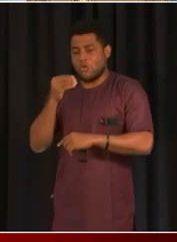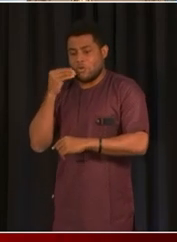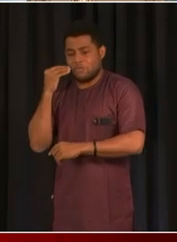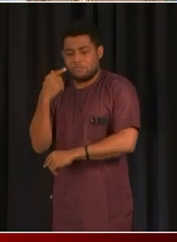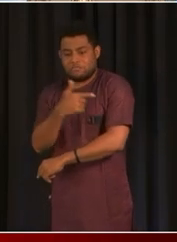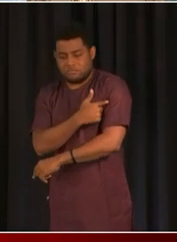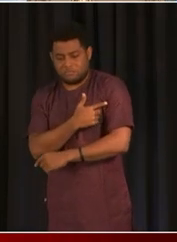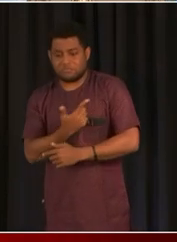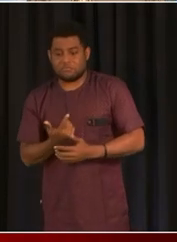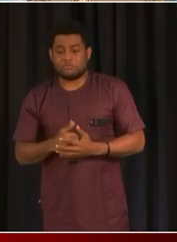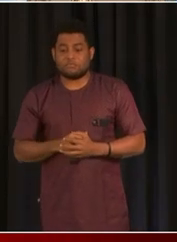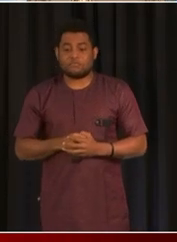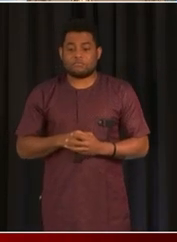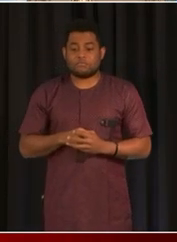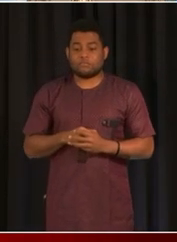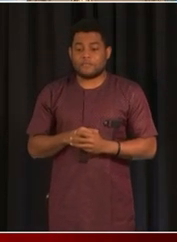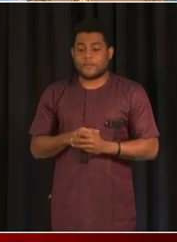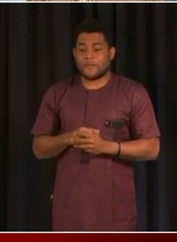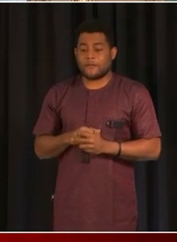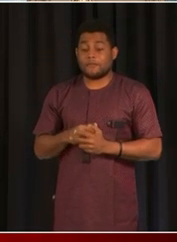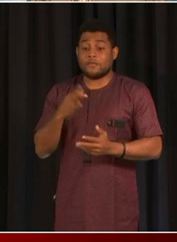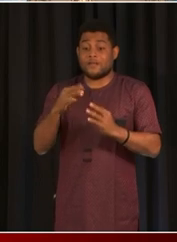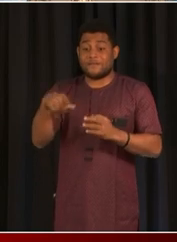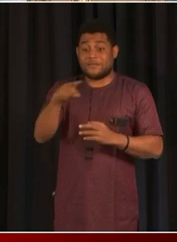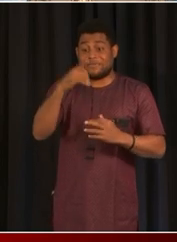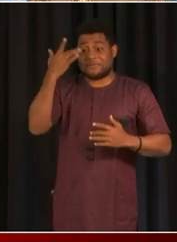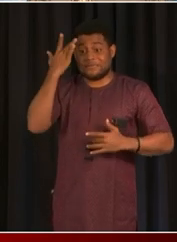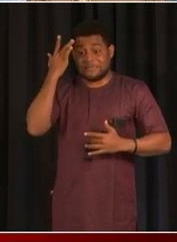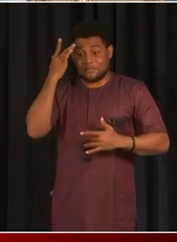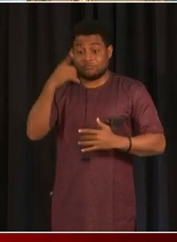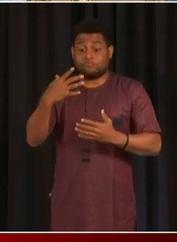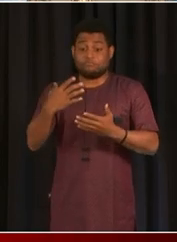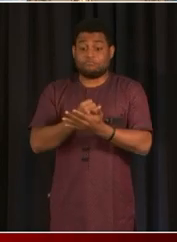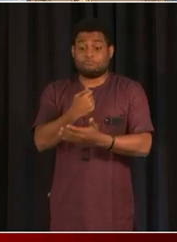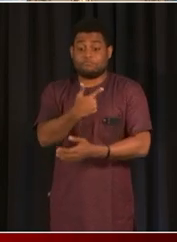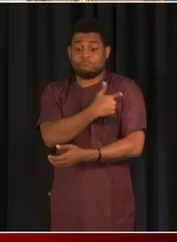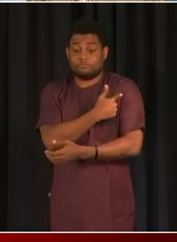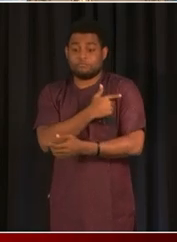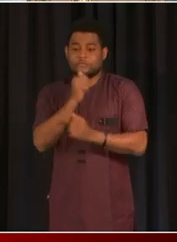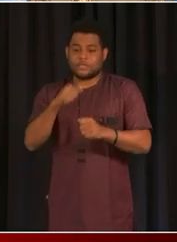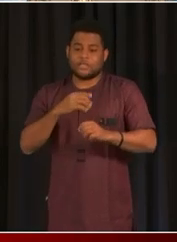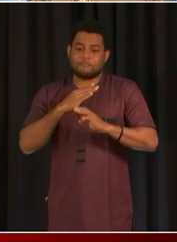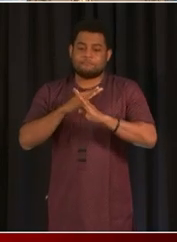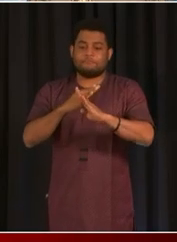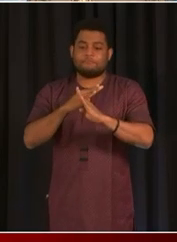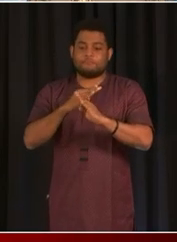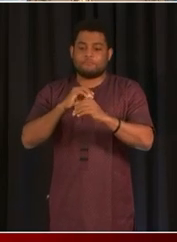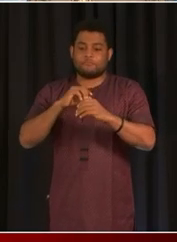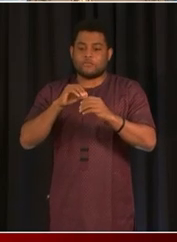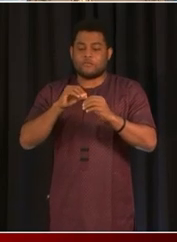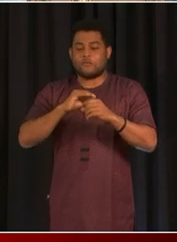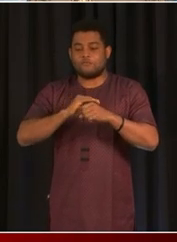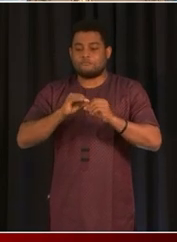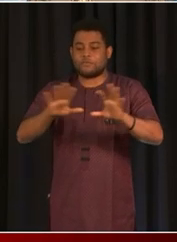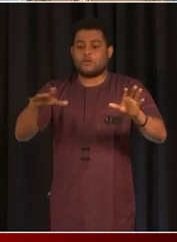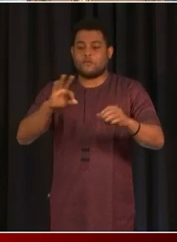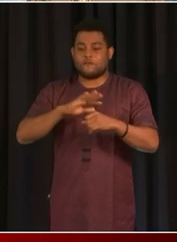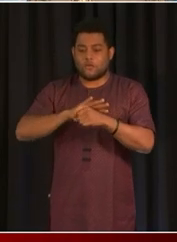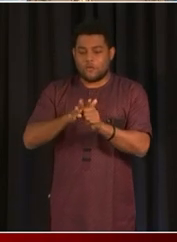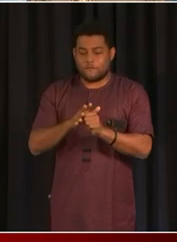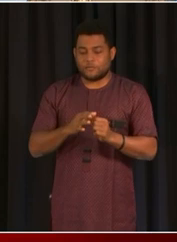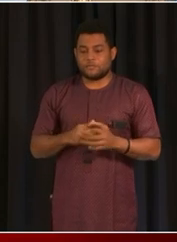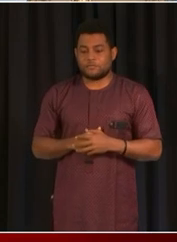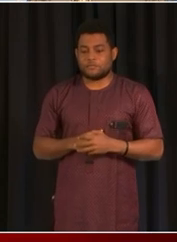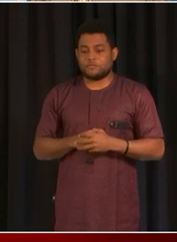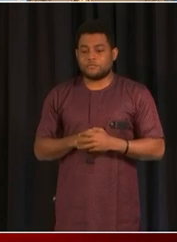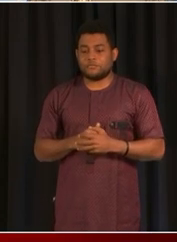to stopping the spread of the virus. Here you see, if we just go back for a second, these are